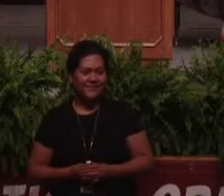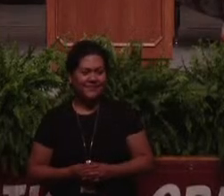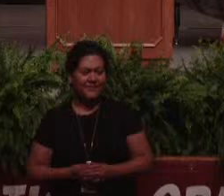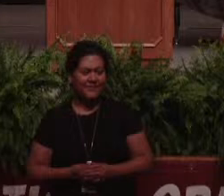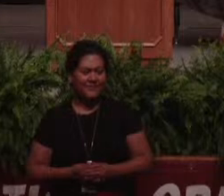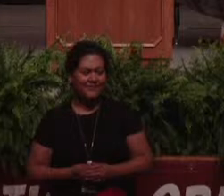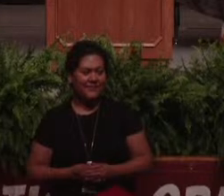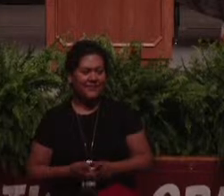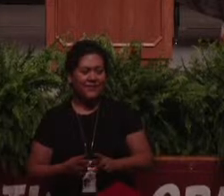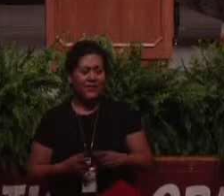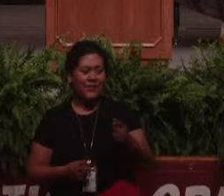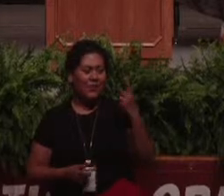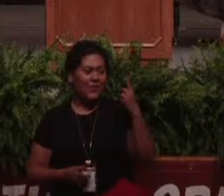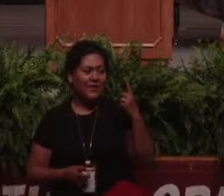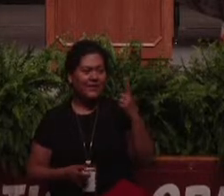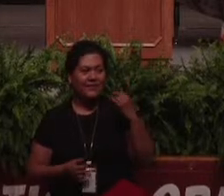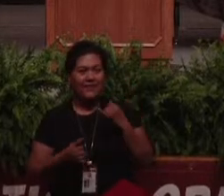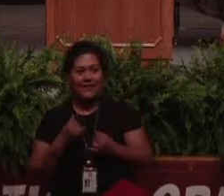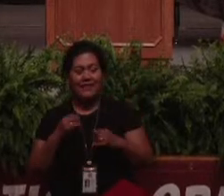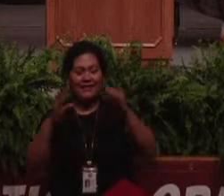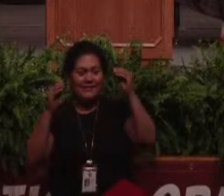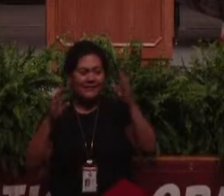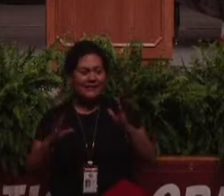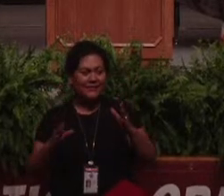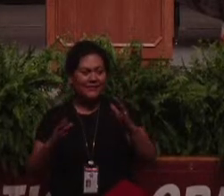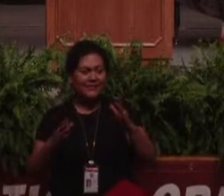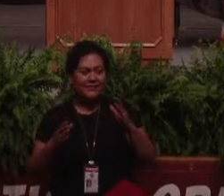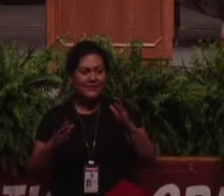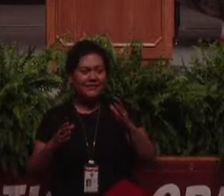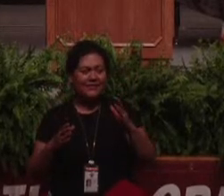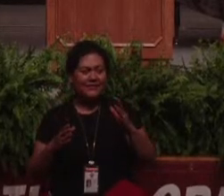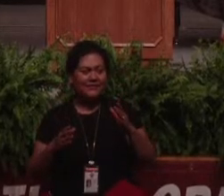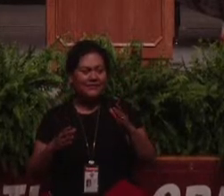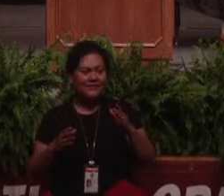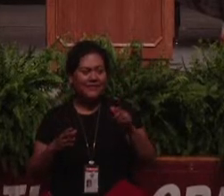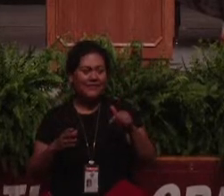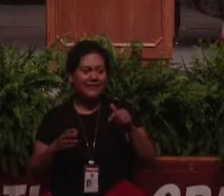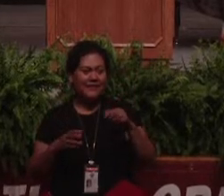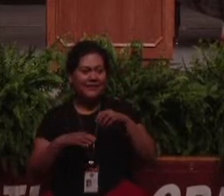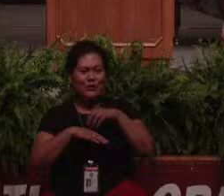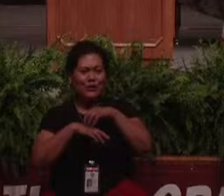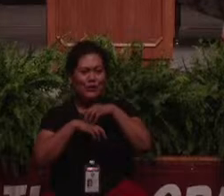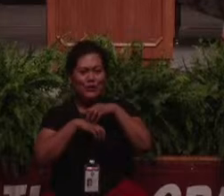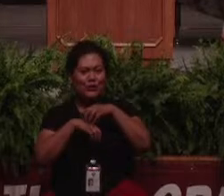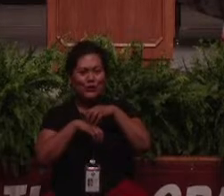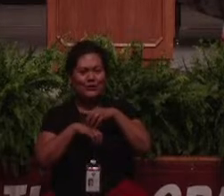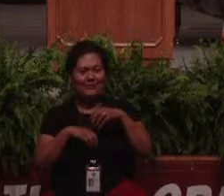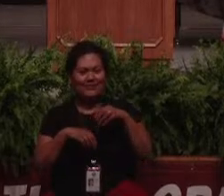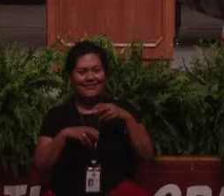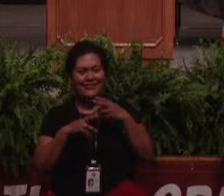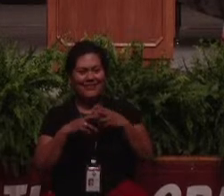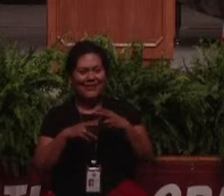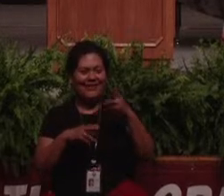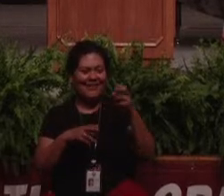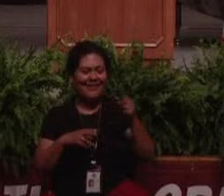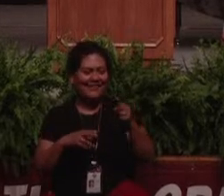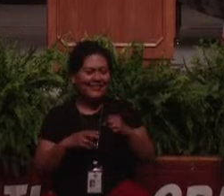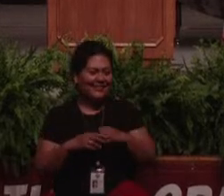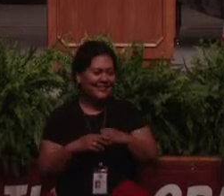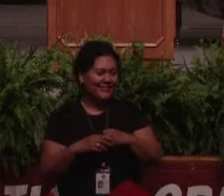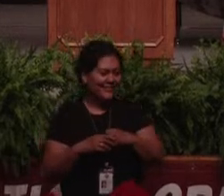And to the one of the last teachers I met through the circus we call high school, who brought some freshness to the